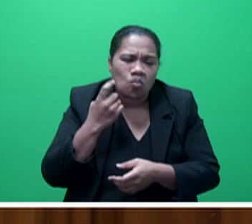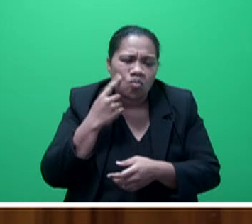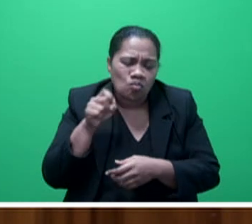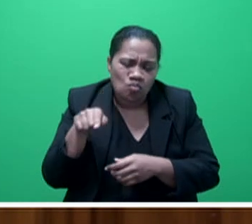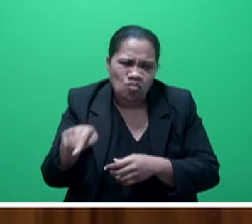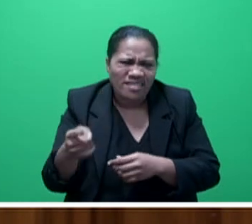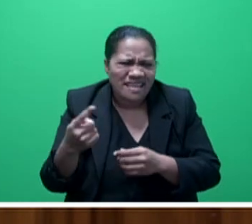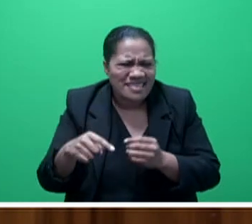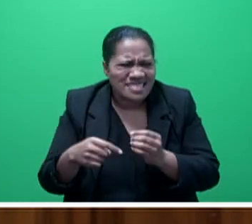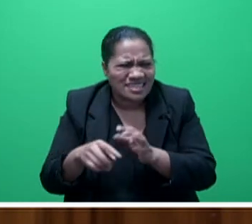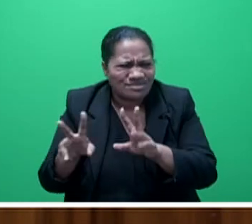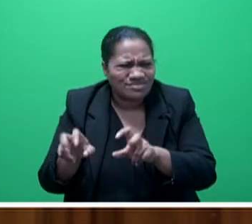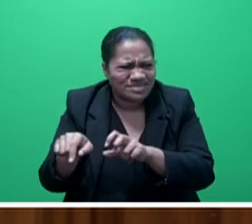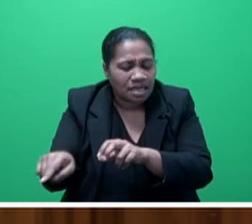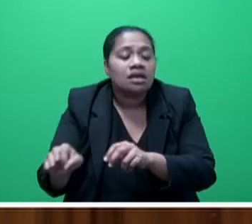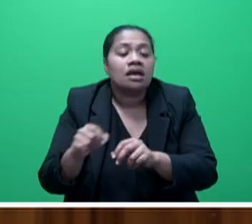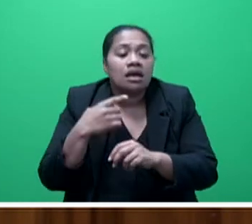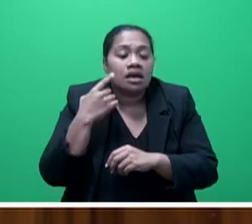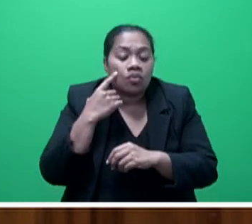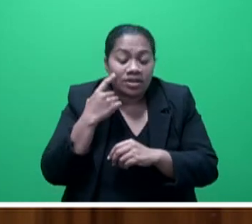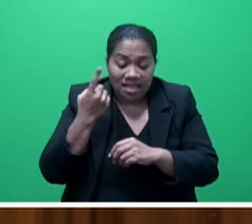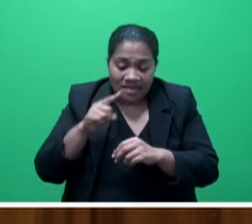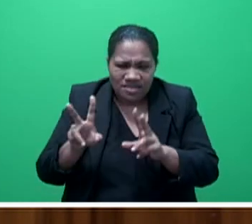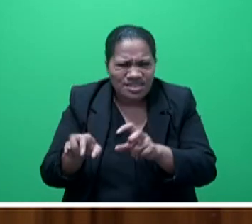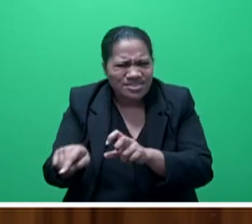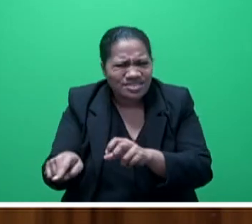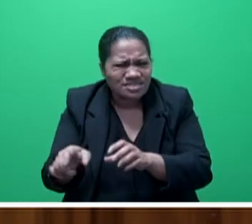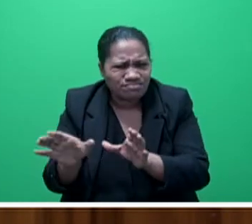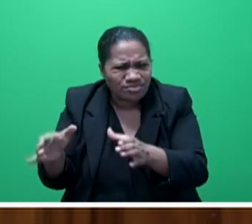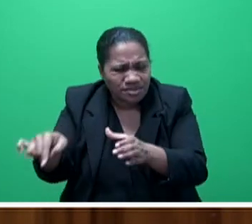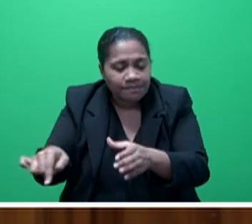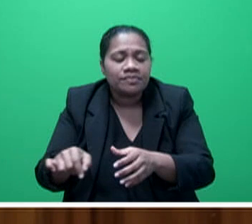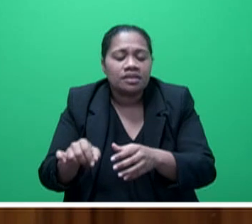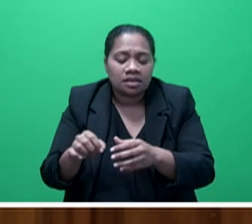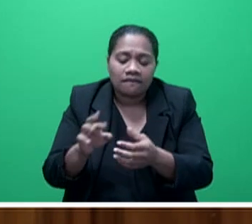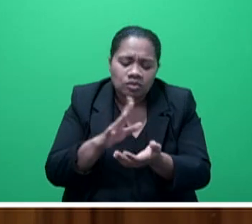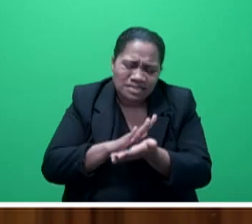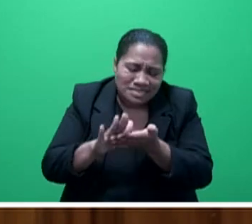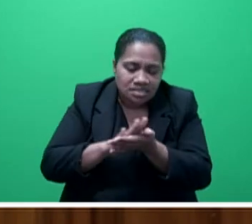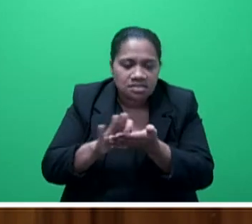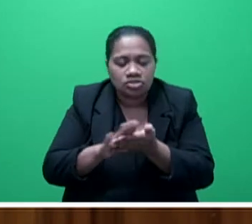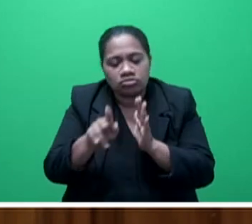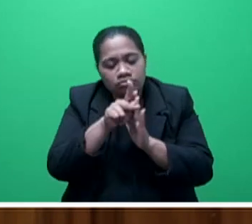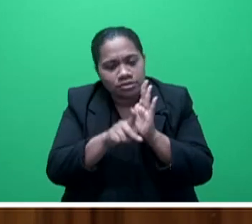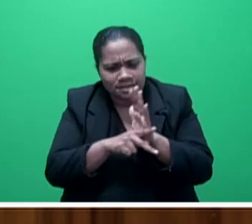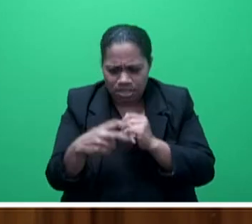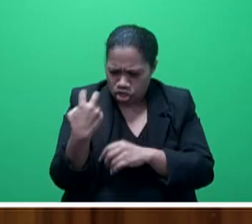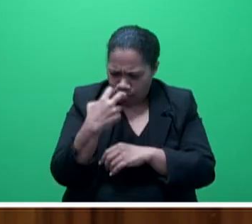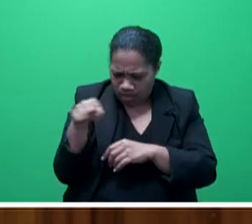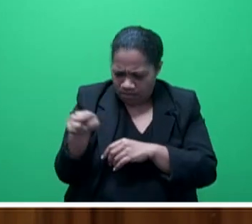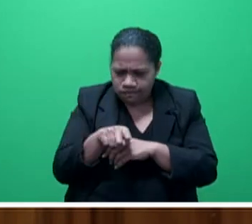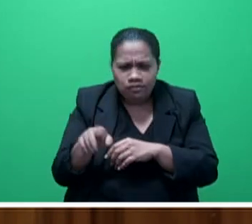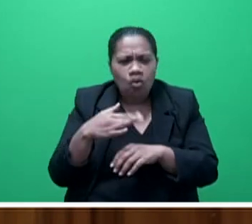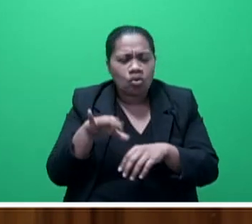deliver its role of regulating the water and sewerage sector, formulating national water and sanitation policies, and to monitor all water and